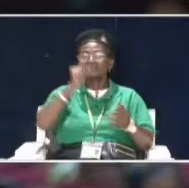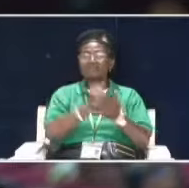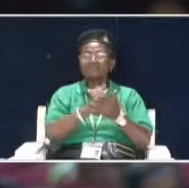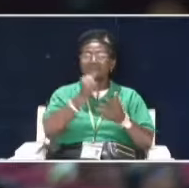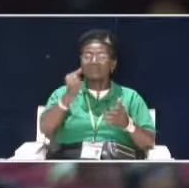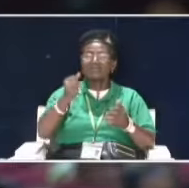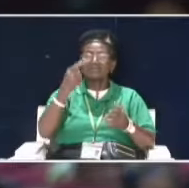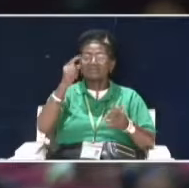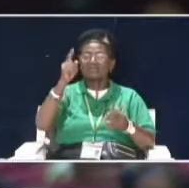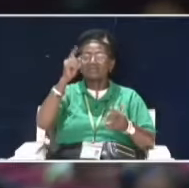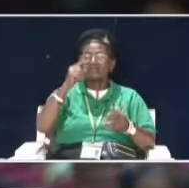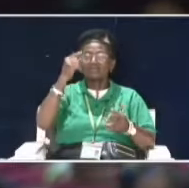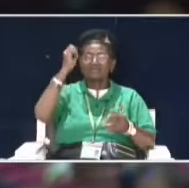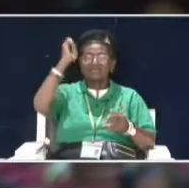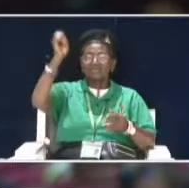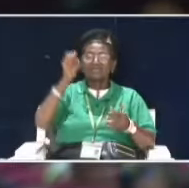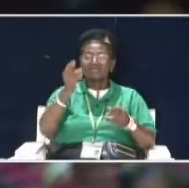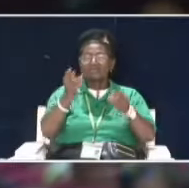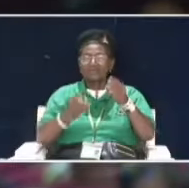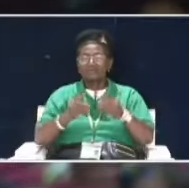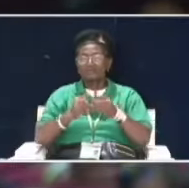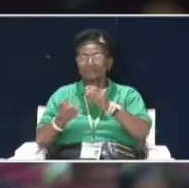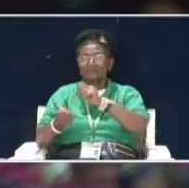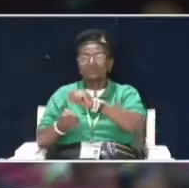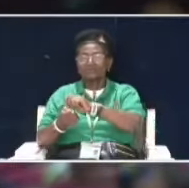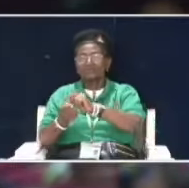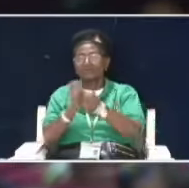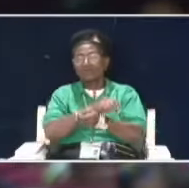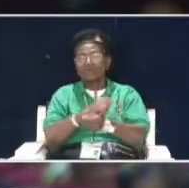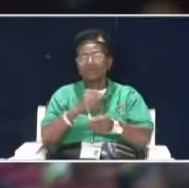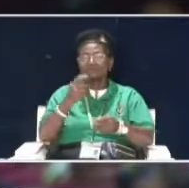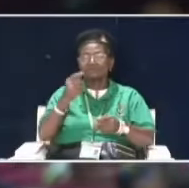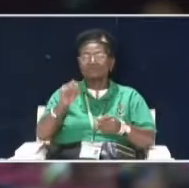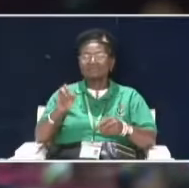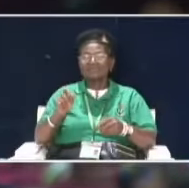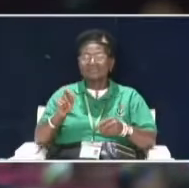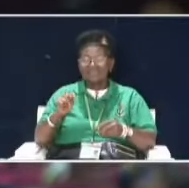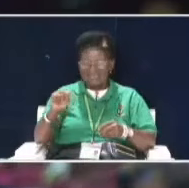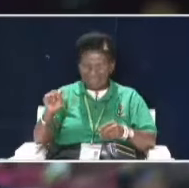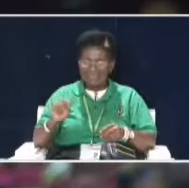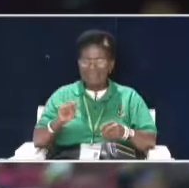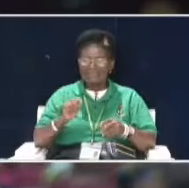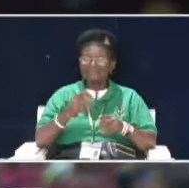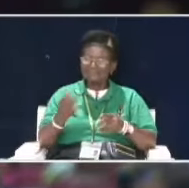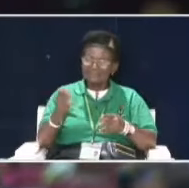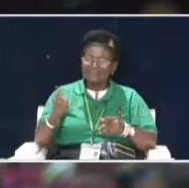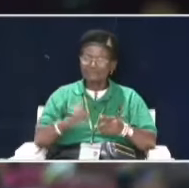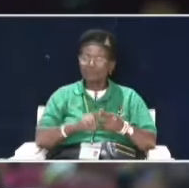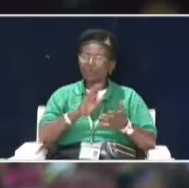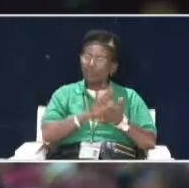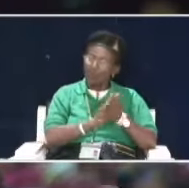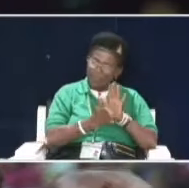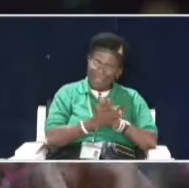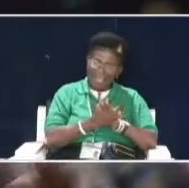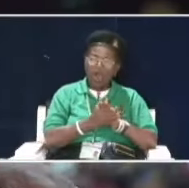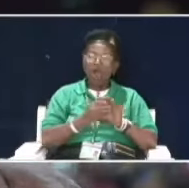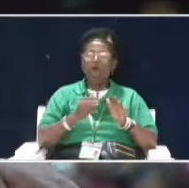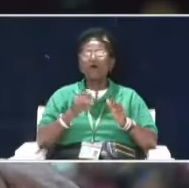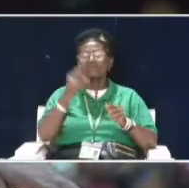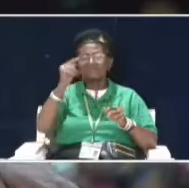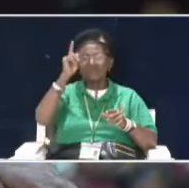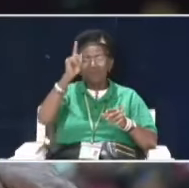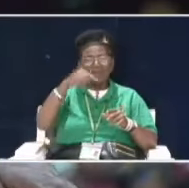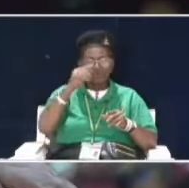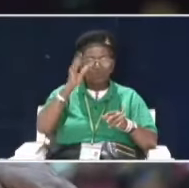He wants to turn the hunted to become the one who will